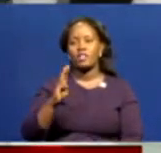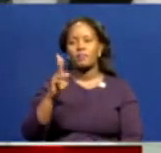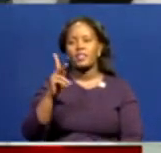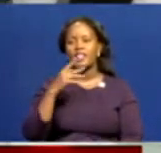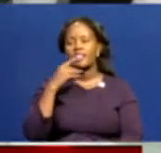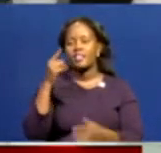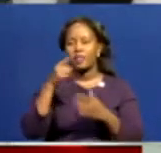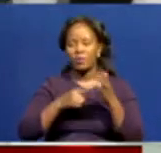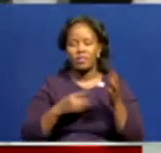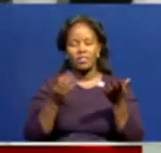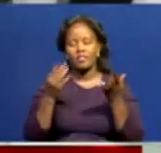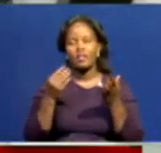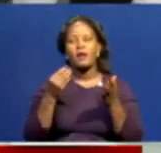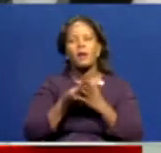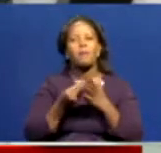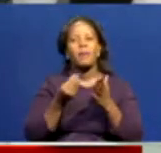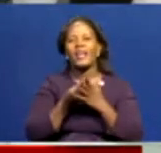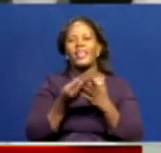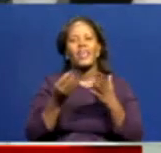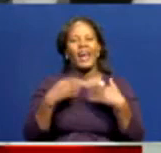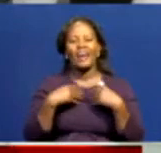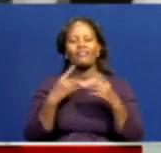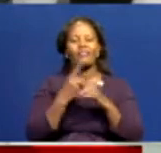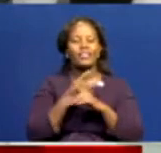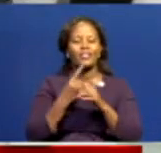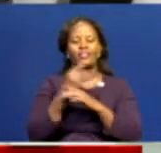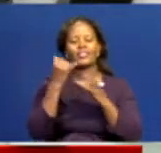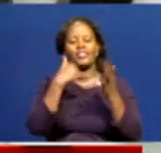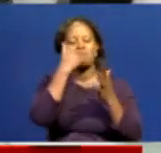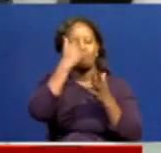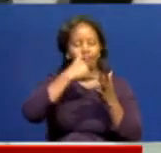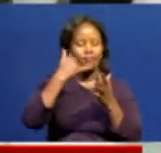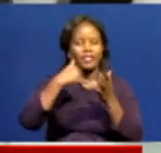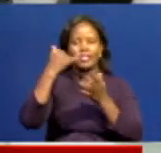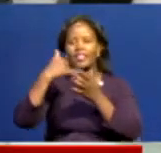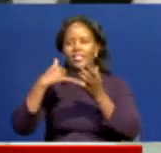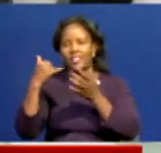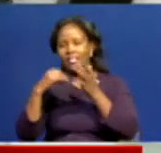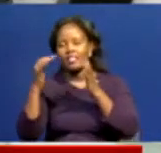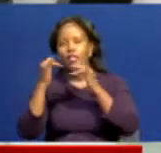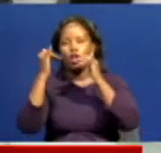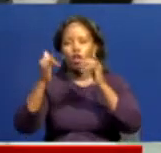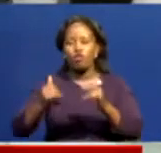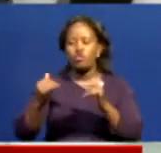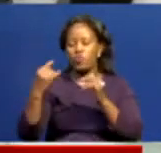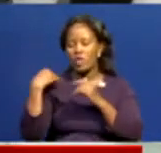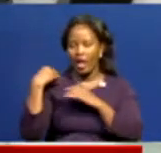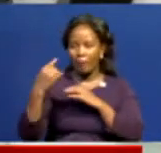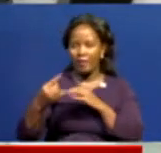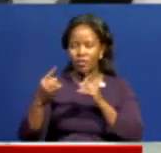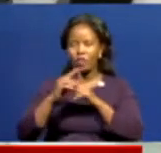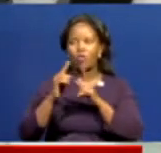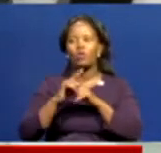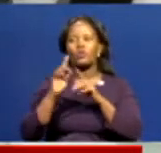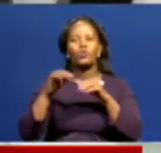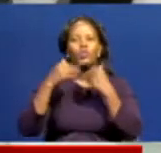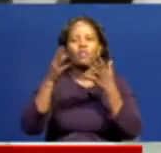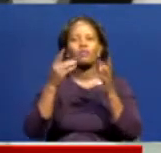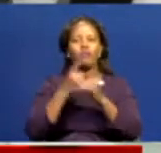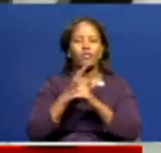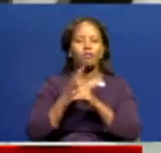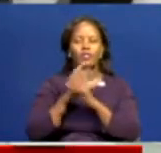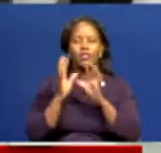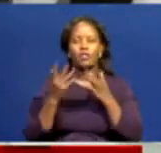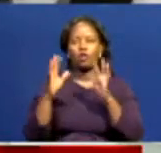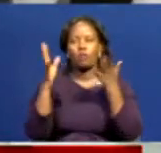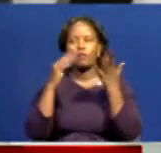currency coins and notes have gone through various redesigns, new denominations introduced, as well as issuance of commemorative coins. Take